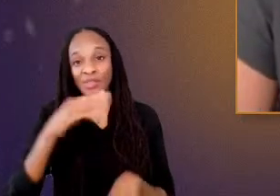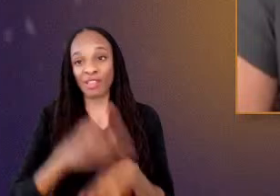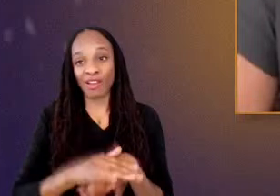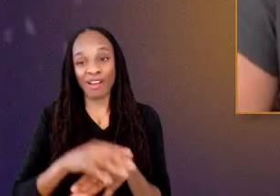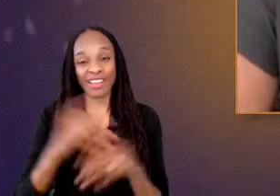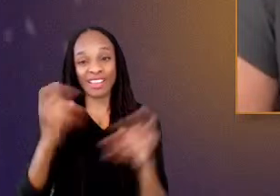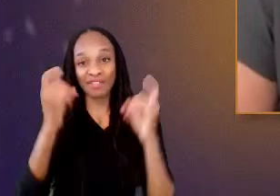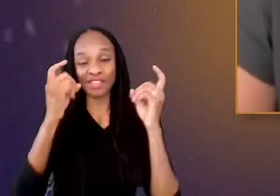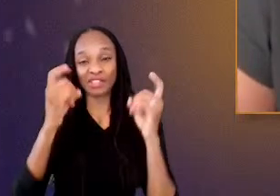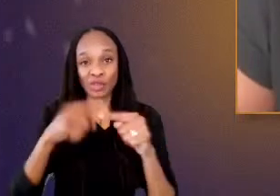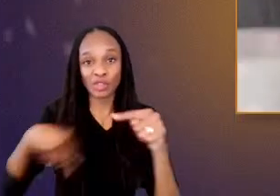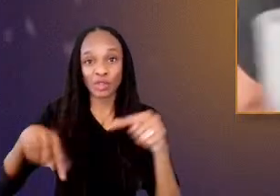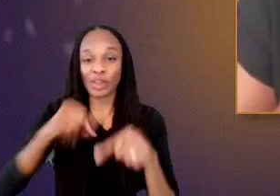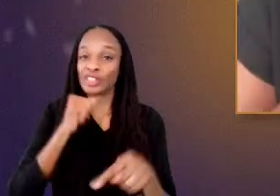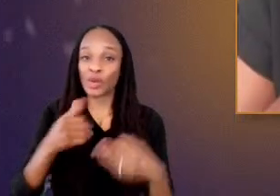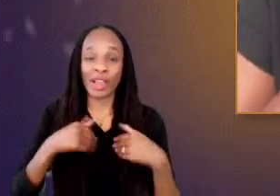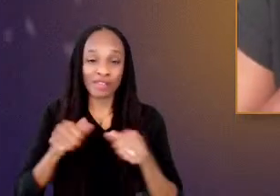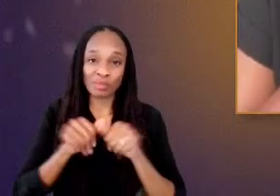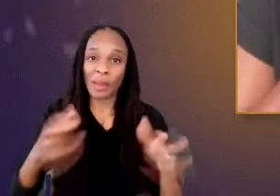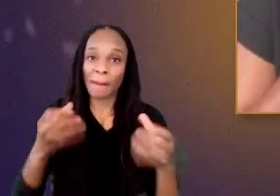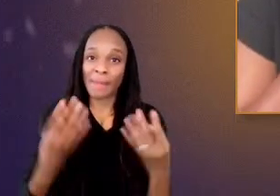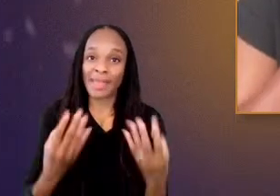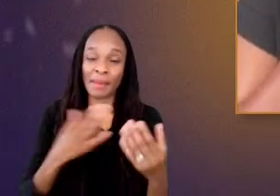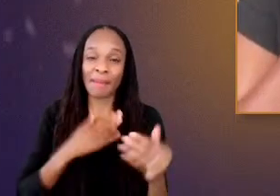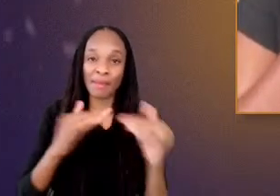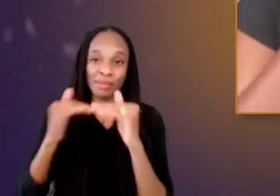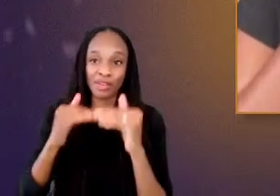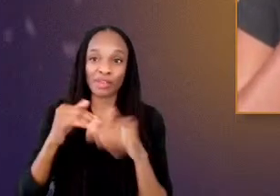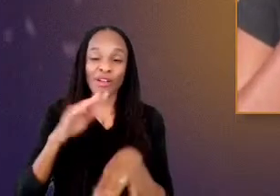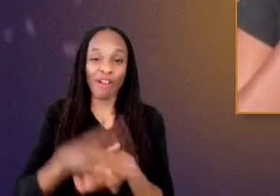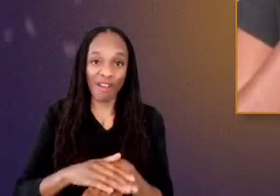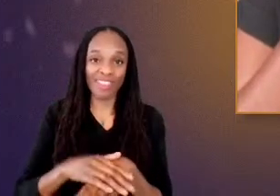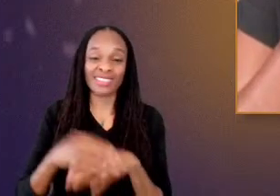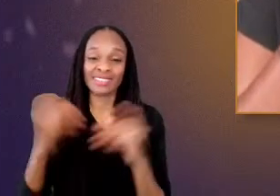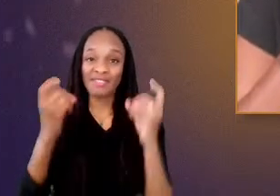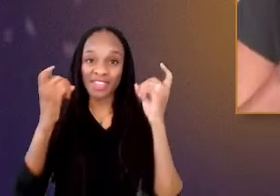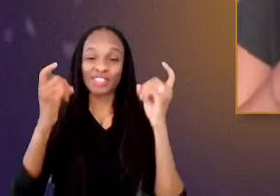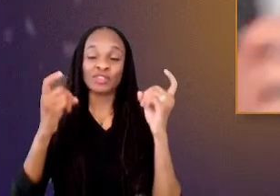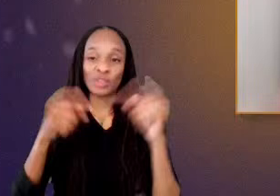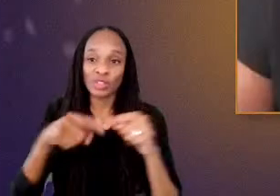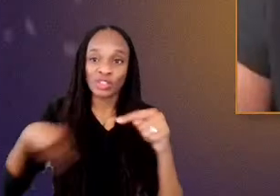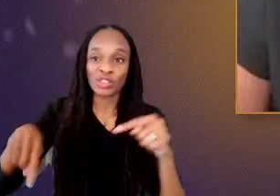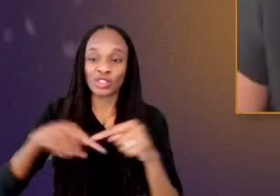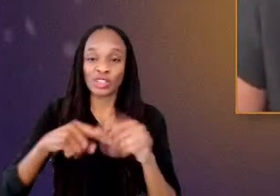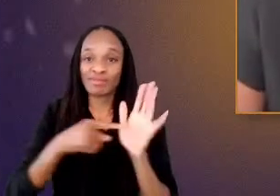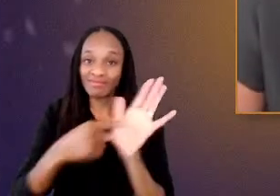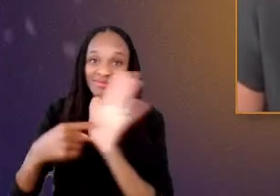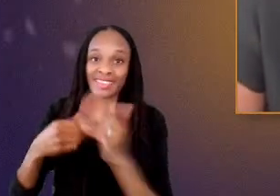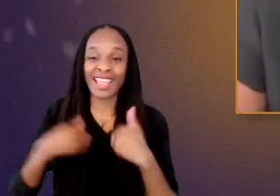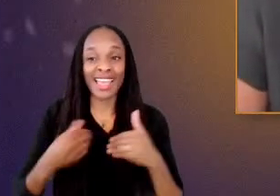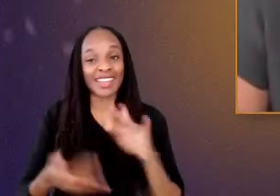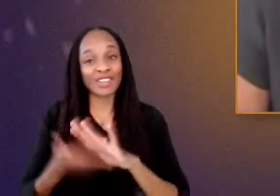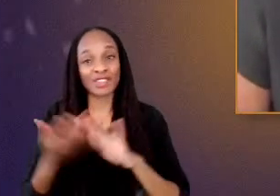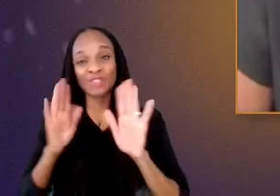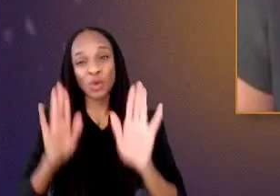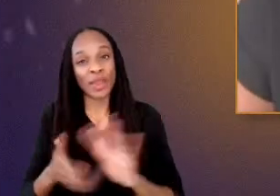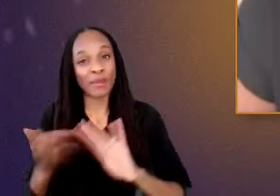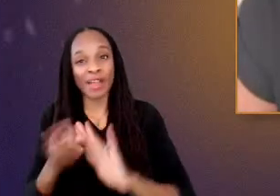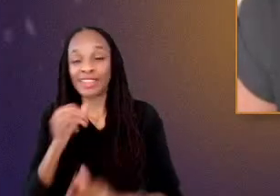have distribution. Many of my peers were on the festival circuit, premiered at incredible festivals, had a great run, and they don't have